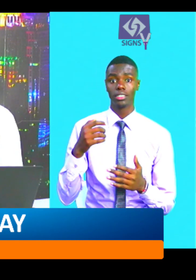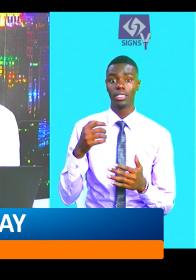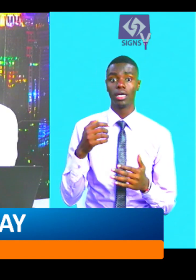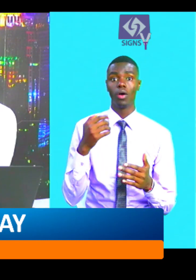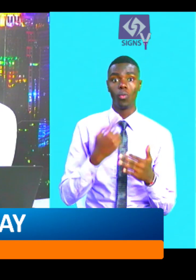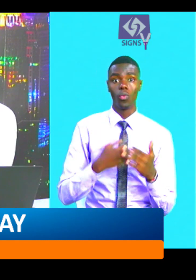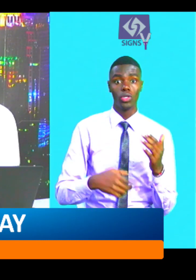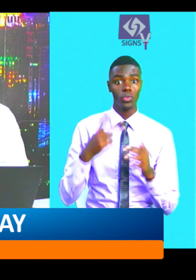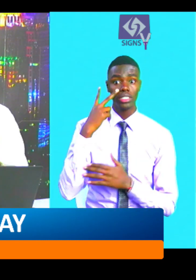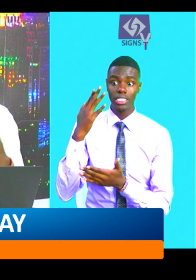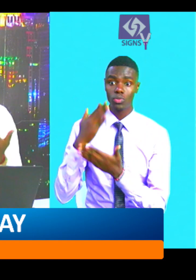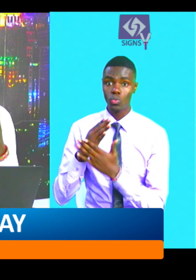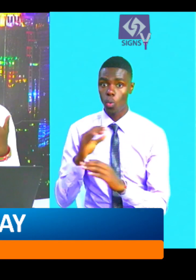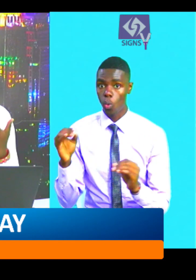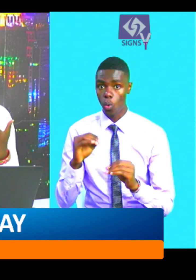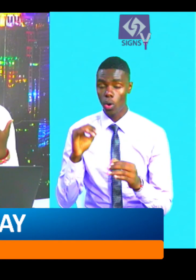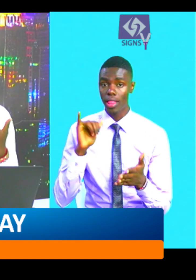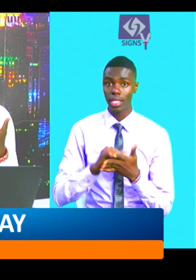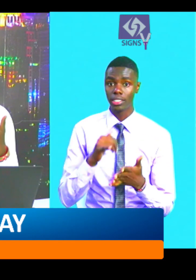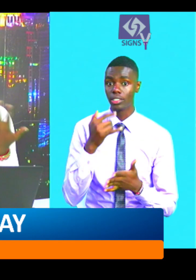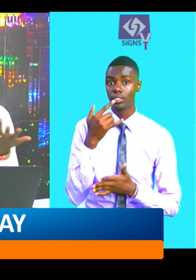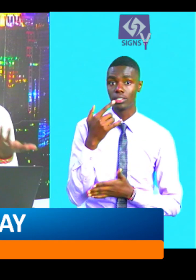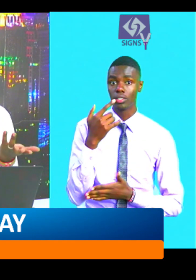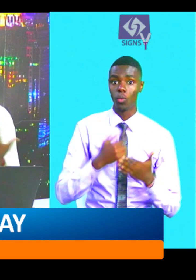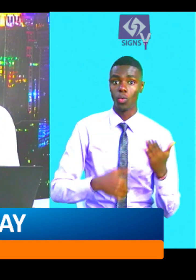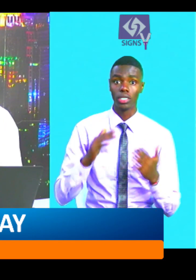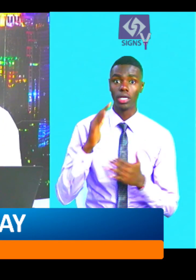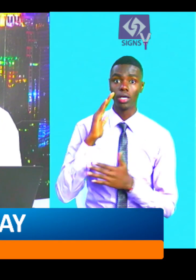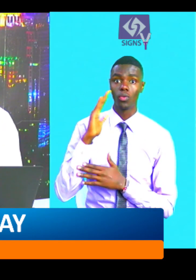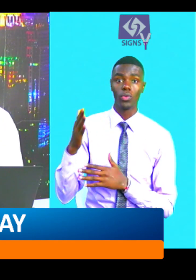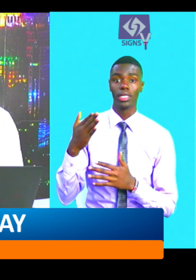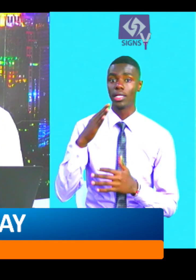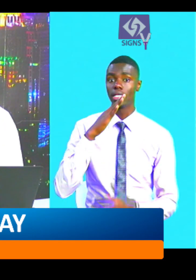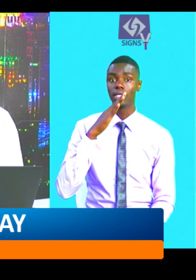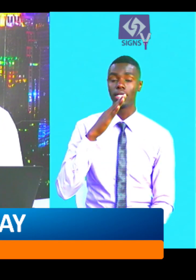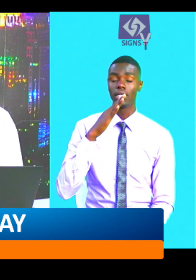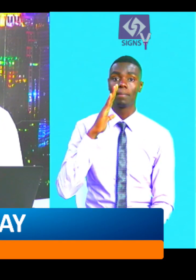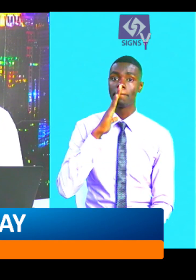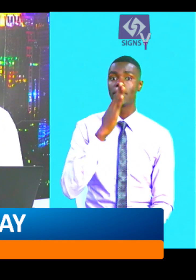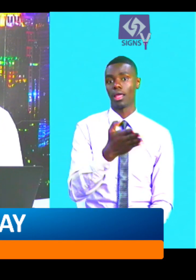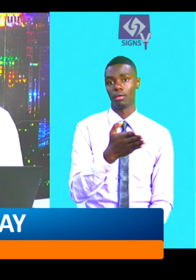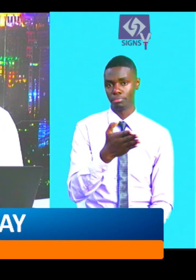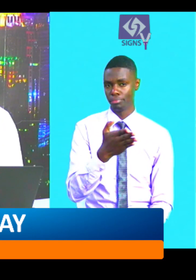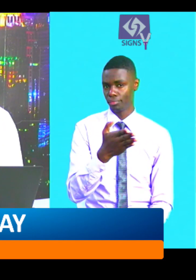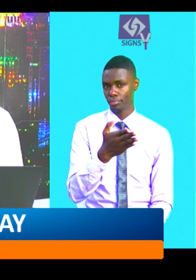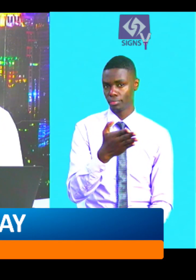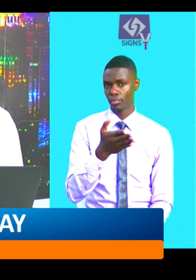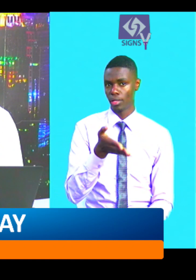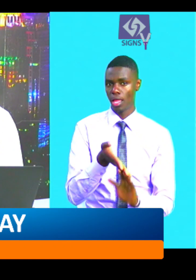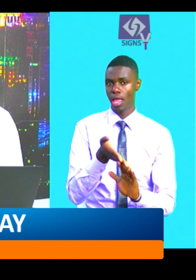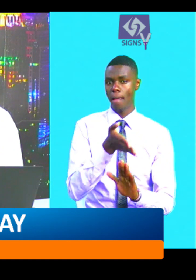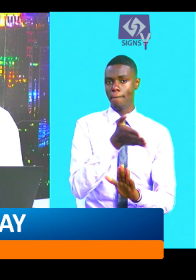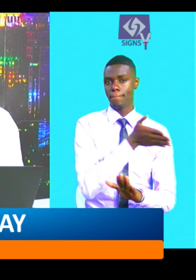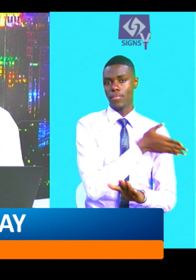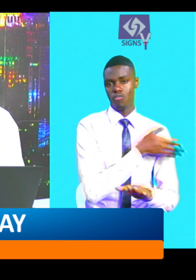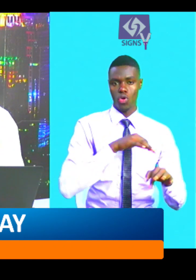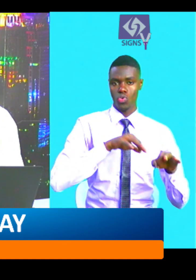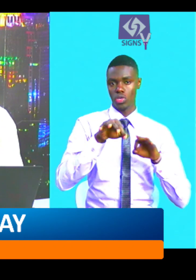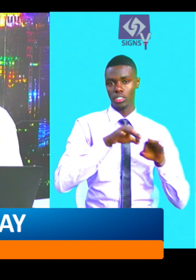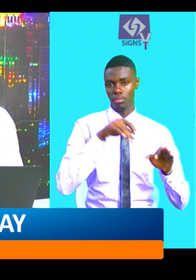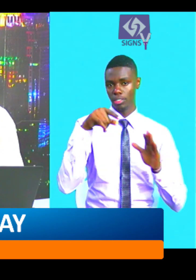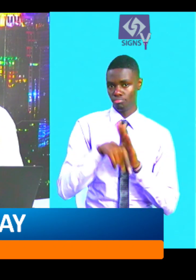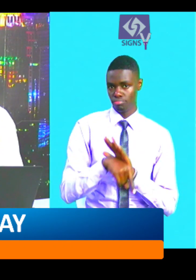In politics, what we see is basically what is there. Even if what we see is not true, that is what will be deemed to be